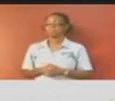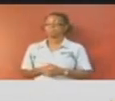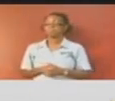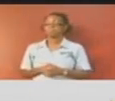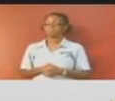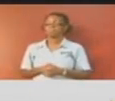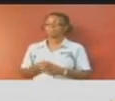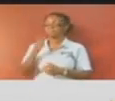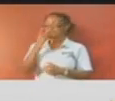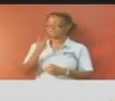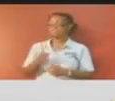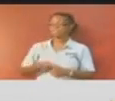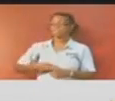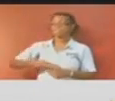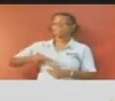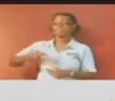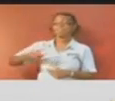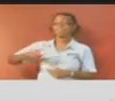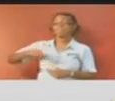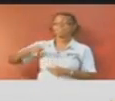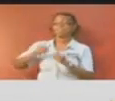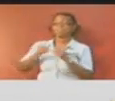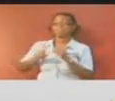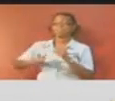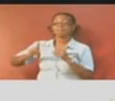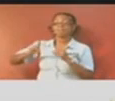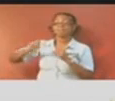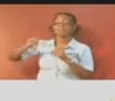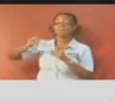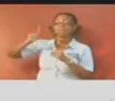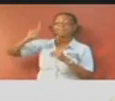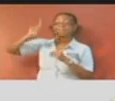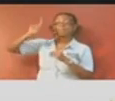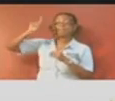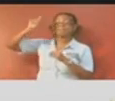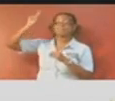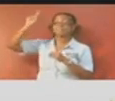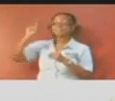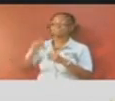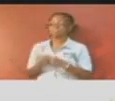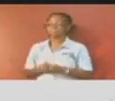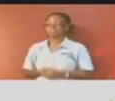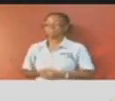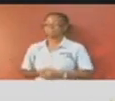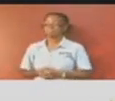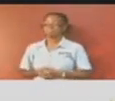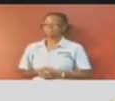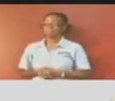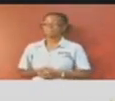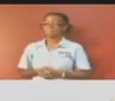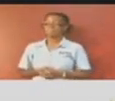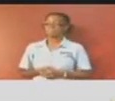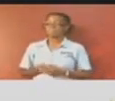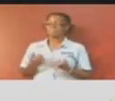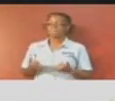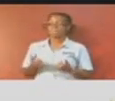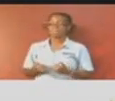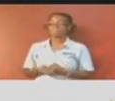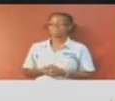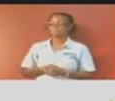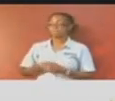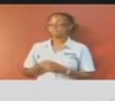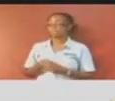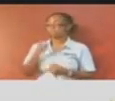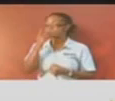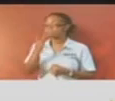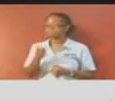of bars, and also represented by that dotted line, which may be a little difficult to see, but that upward trend of that dotted line,